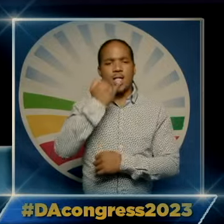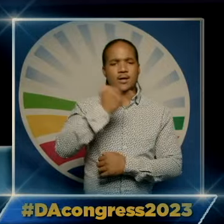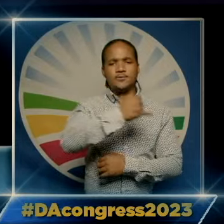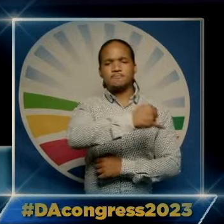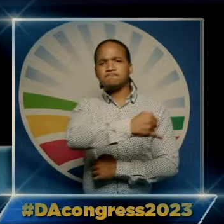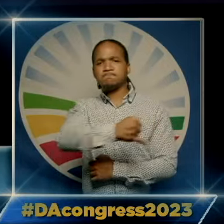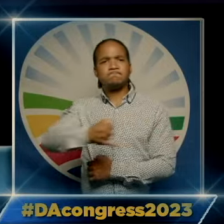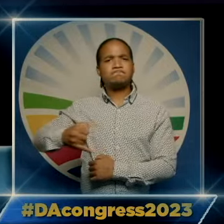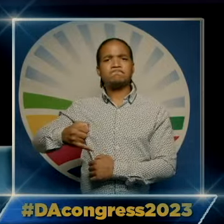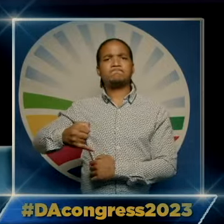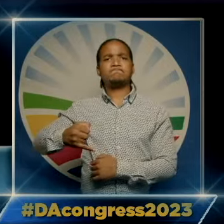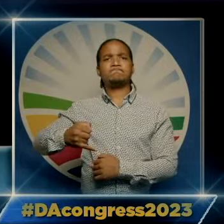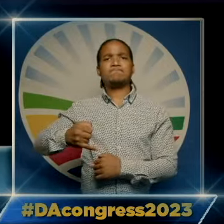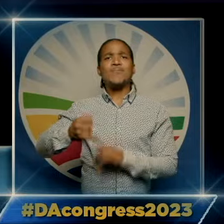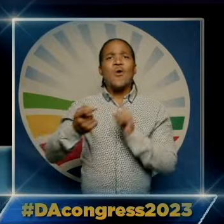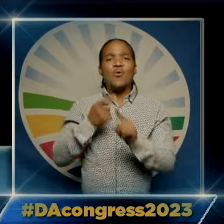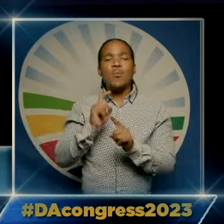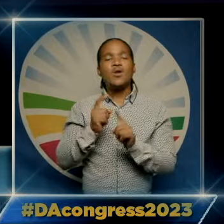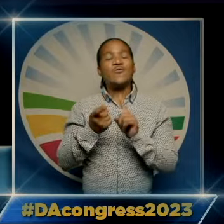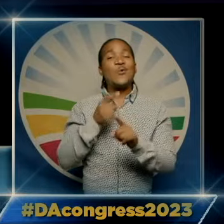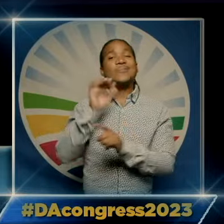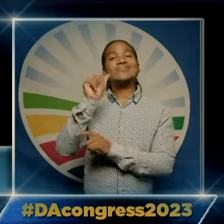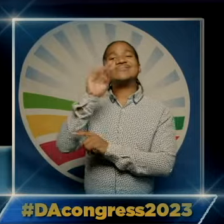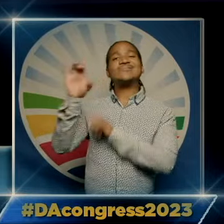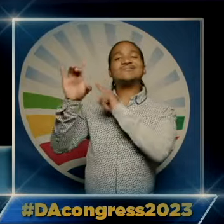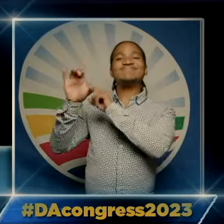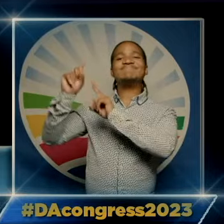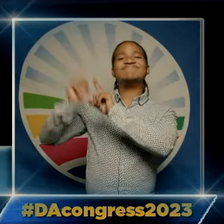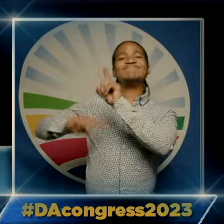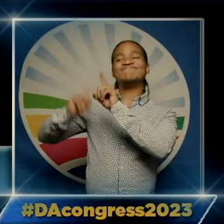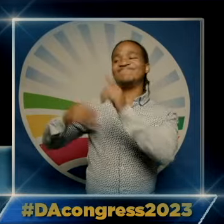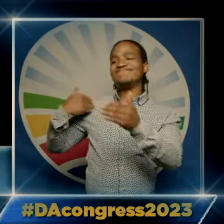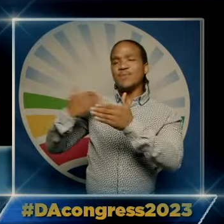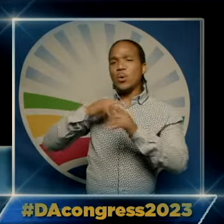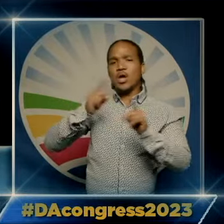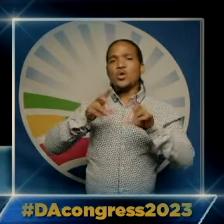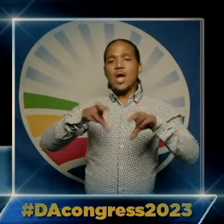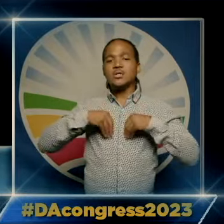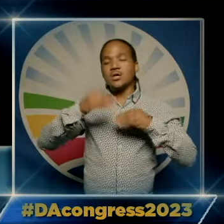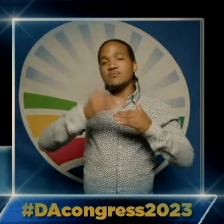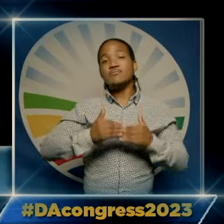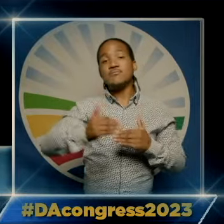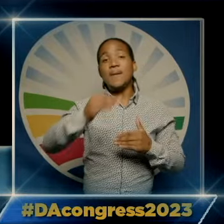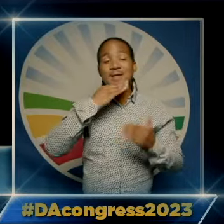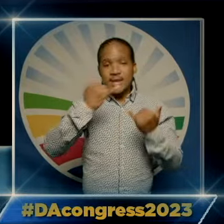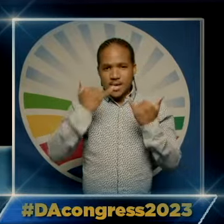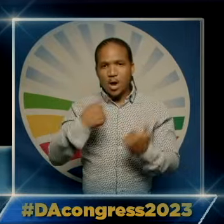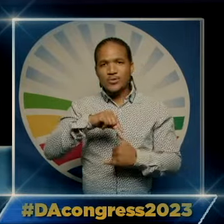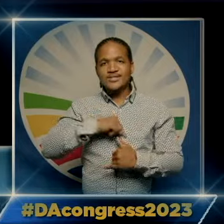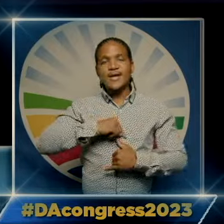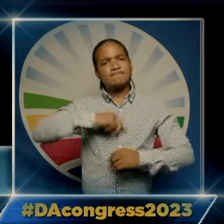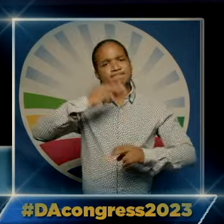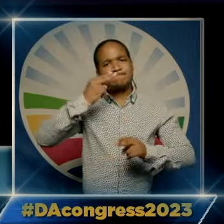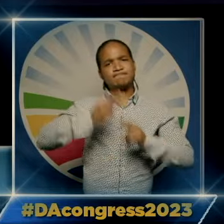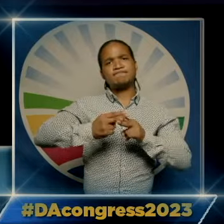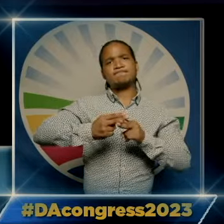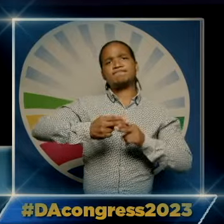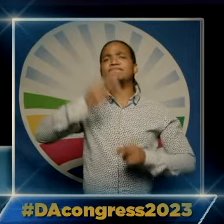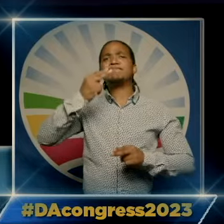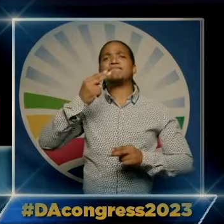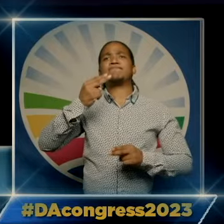the failures of the ANC that can no longer define our future. We are drawing a line in the sand on a national